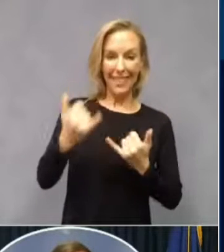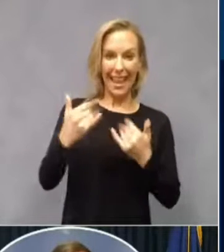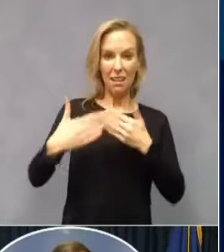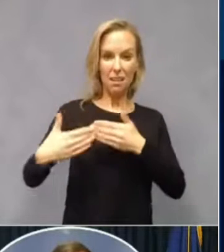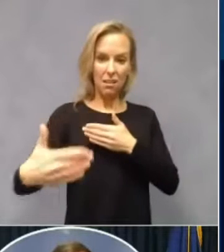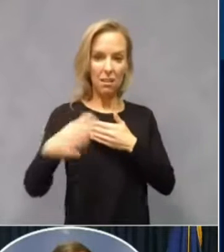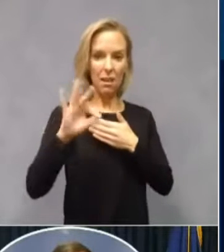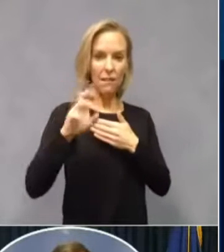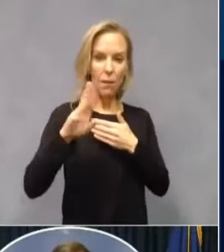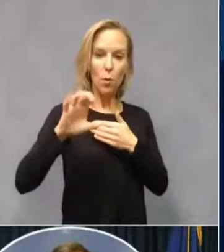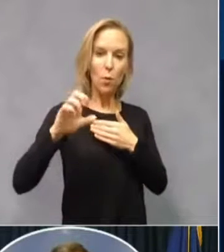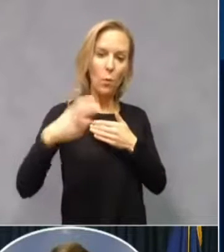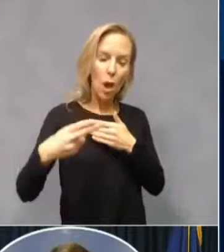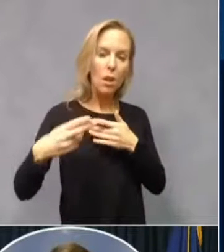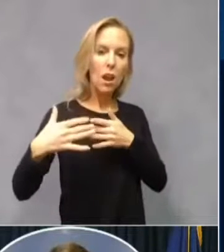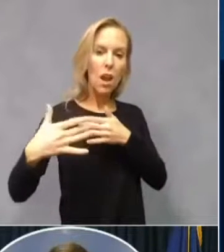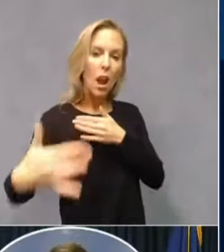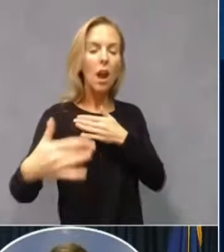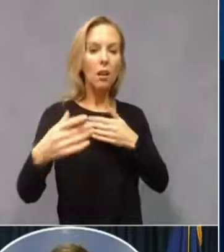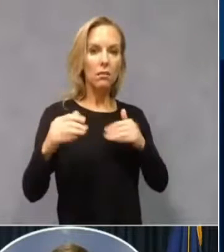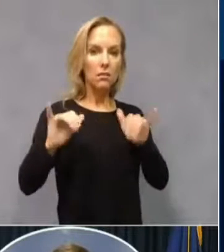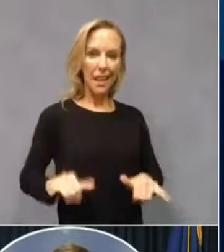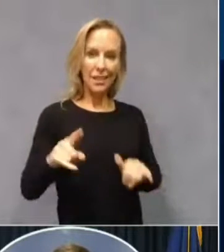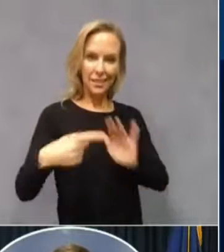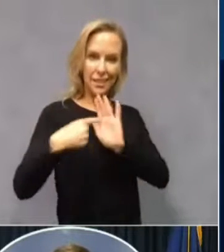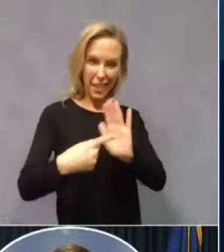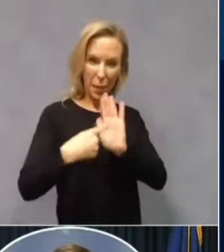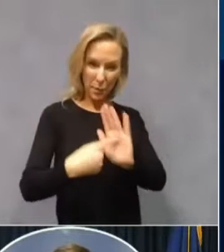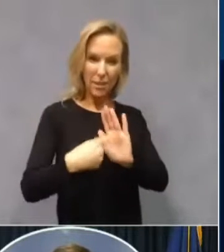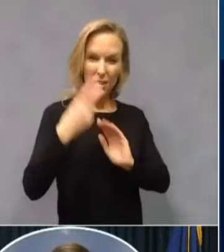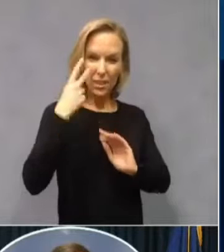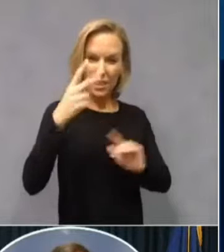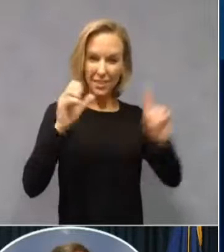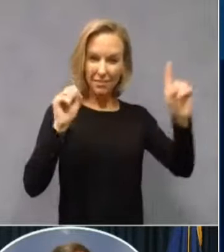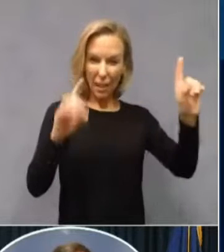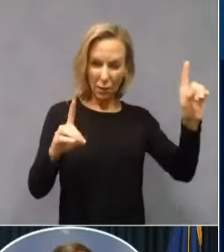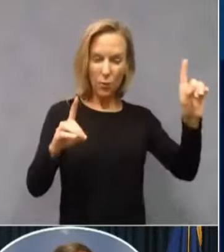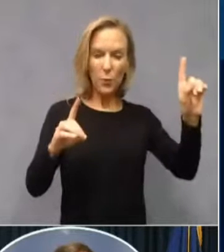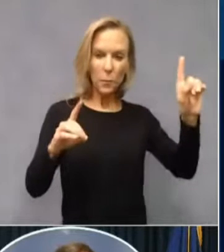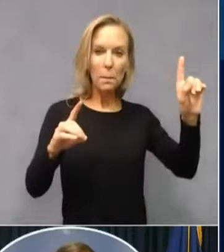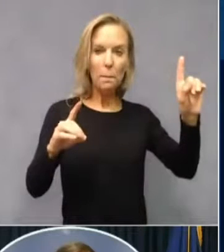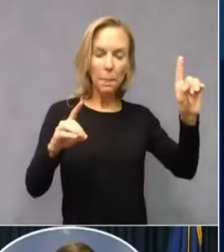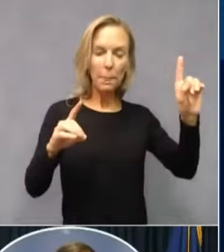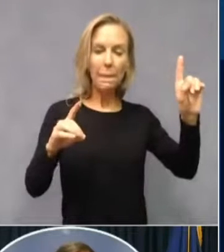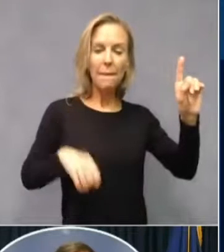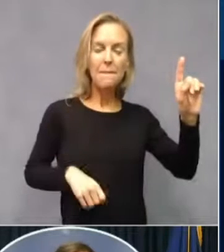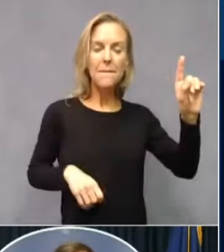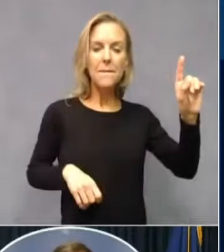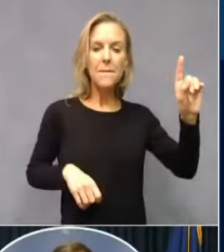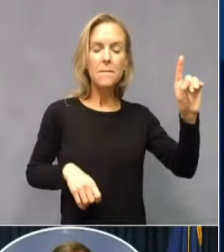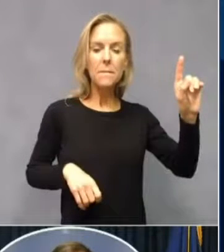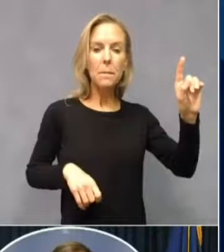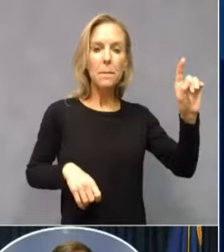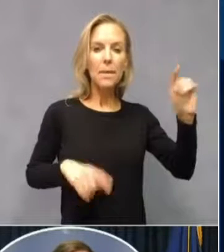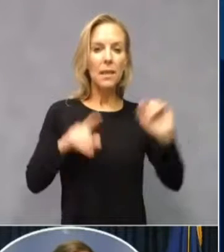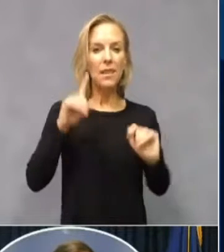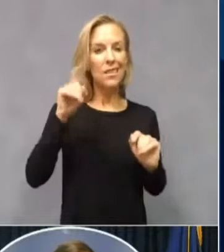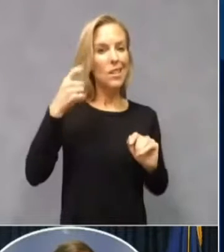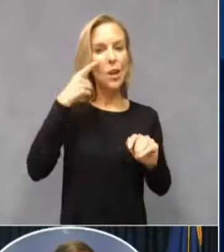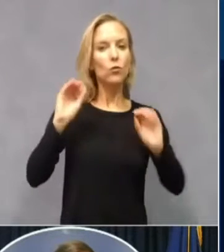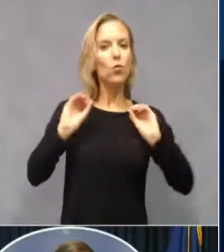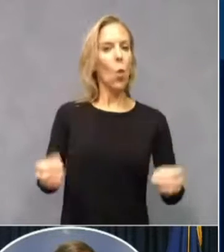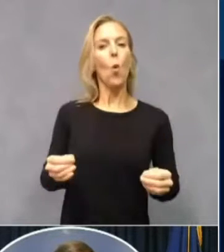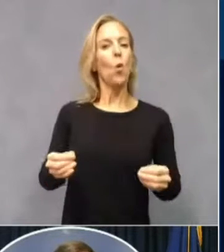out. Look, this is an example, when you look at South Dakota, of a governor not taking steps at